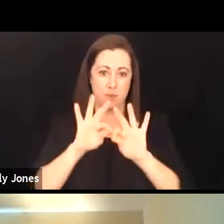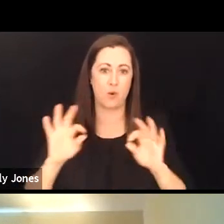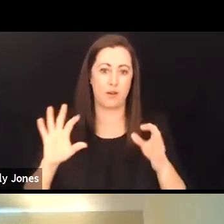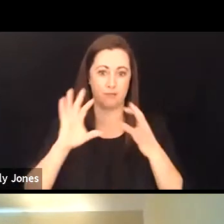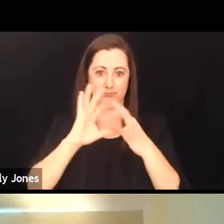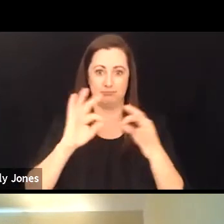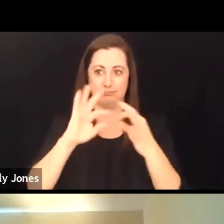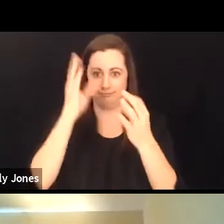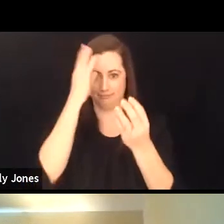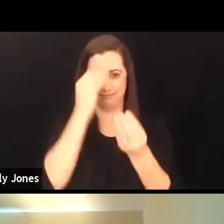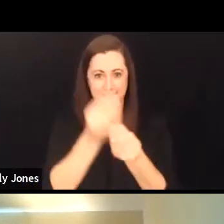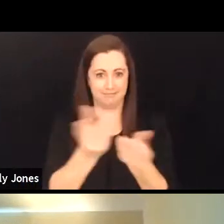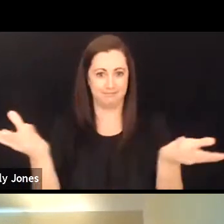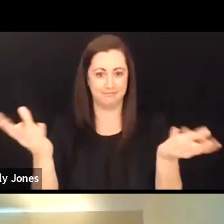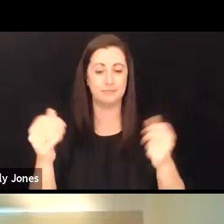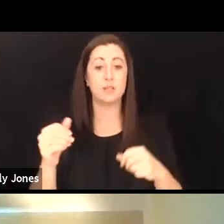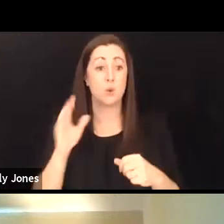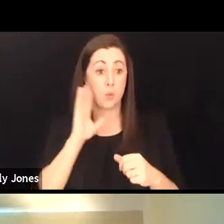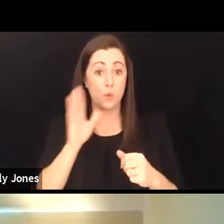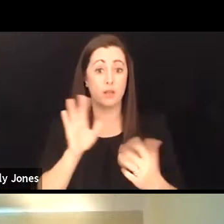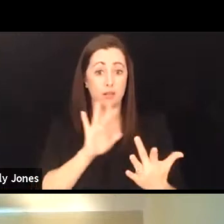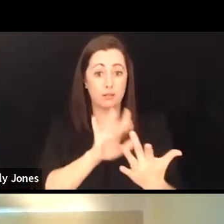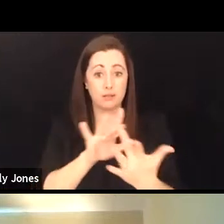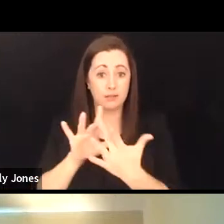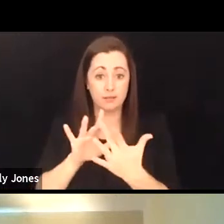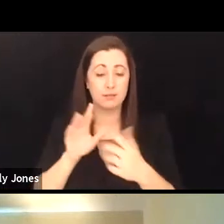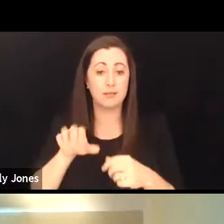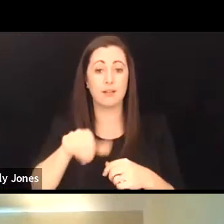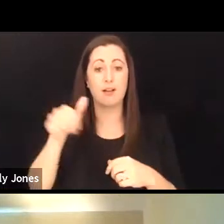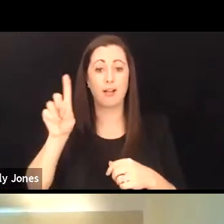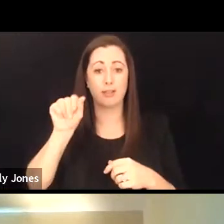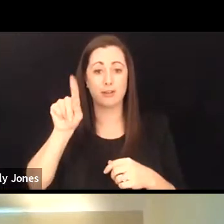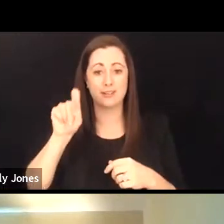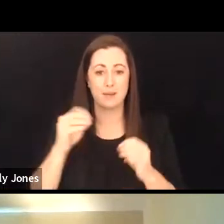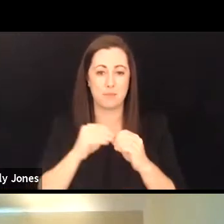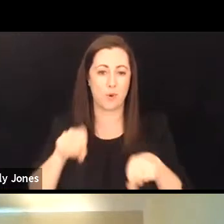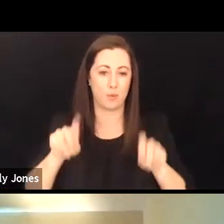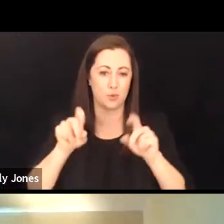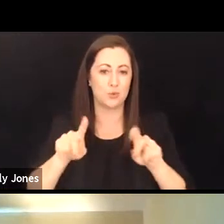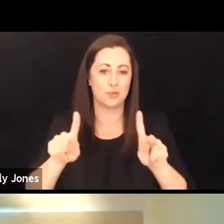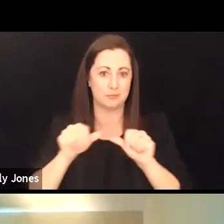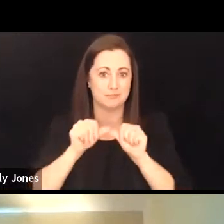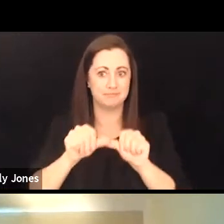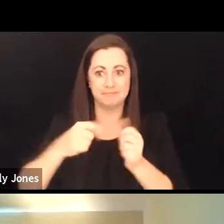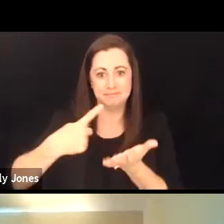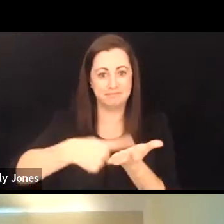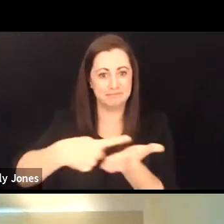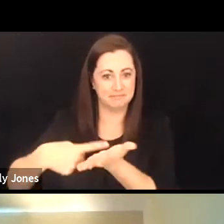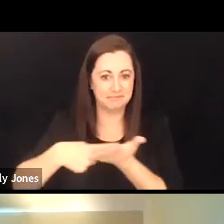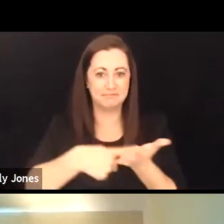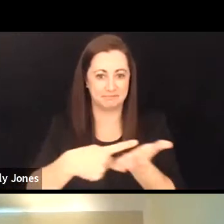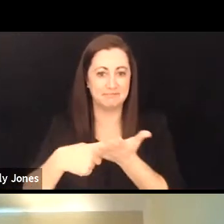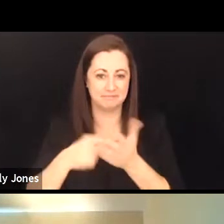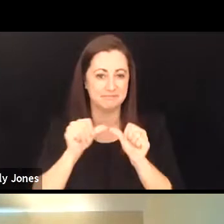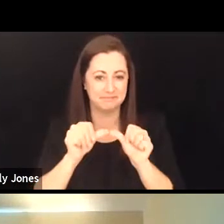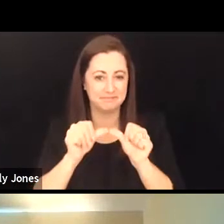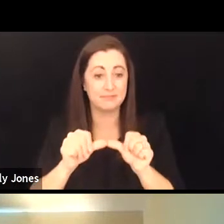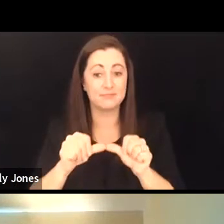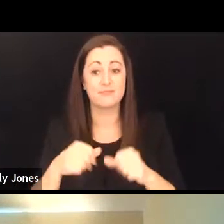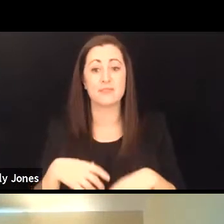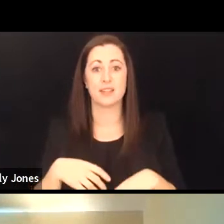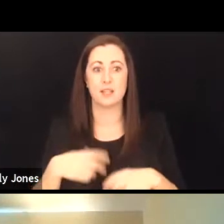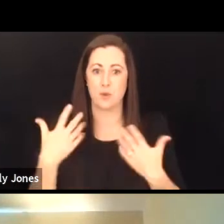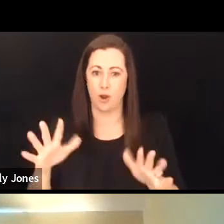forward. We will reach back out to you at a date forward for more opportunities to continue this conversation. So we got you